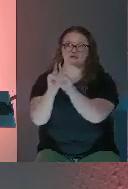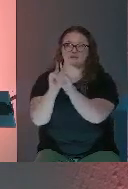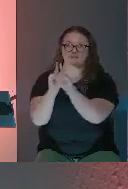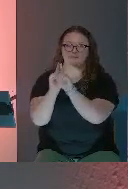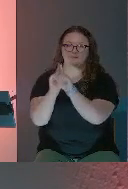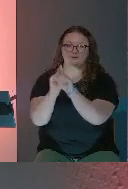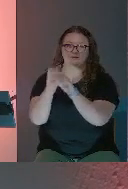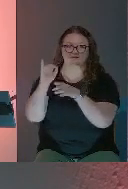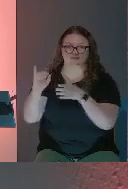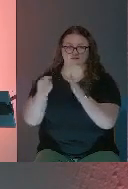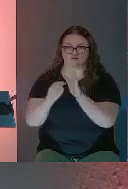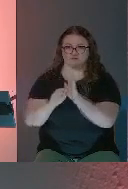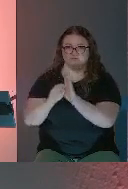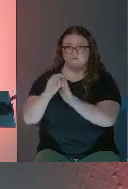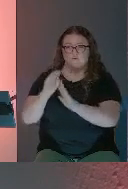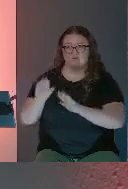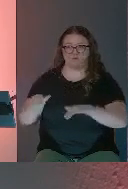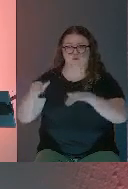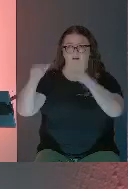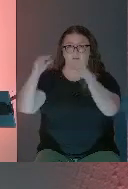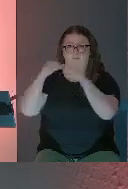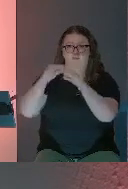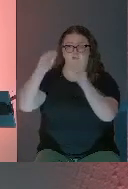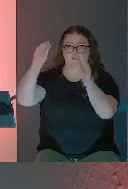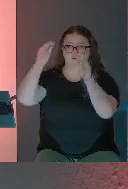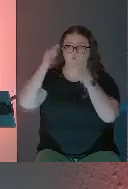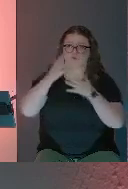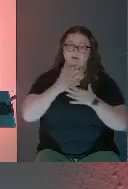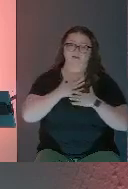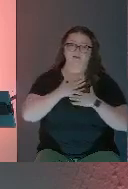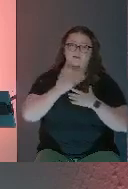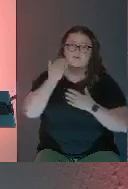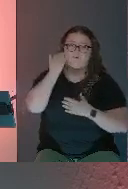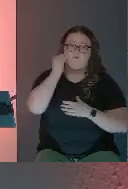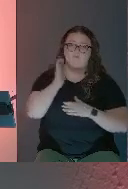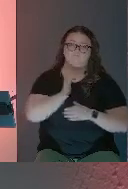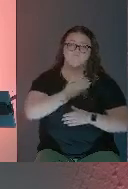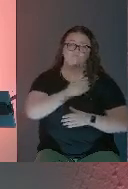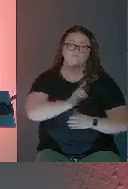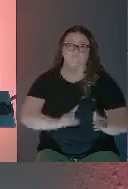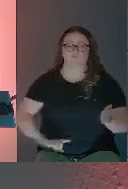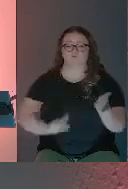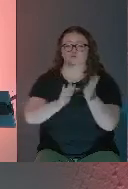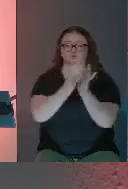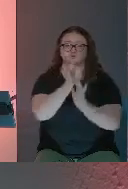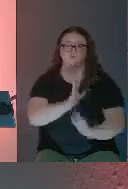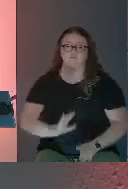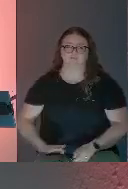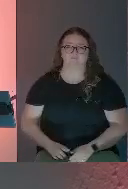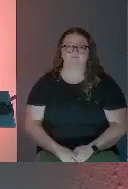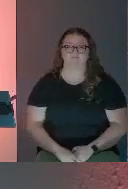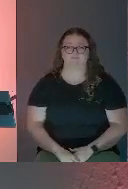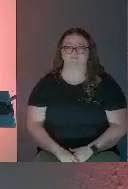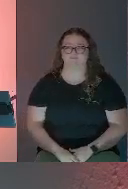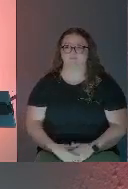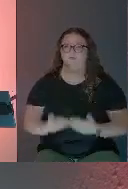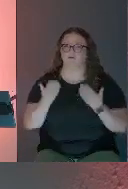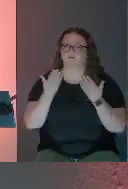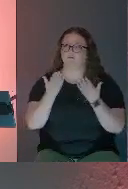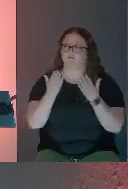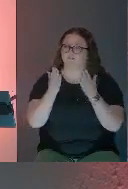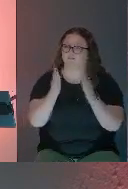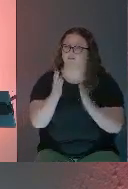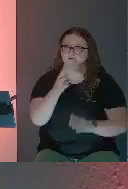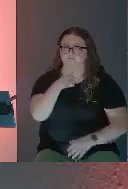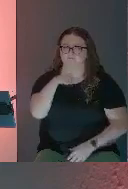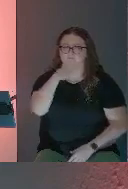That's growing up in the grace and in the knowledge of our Lord Jesus Christ. Let them get to know